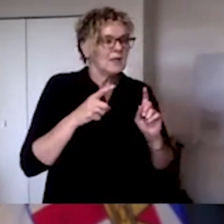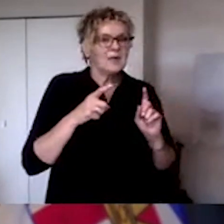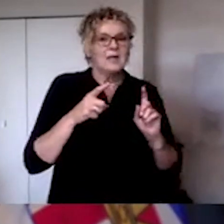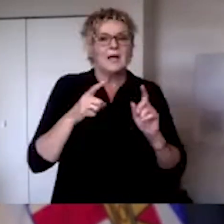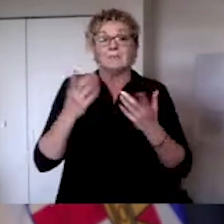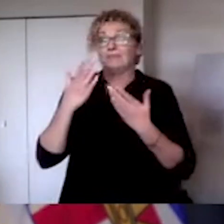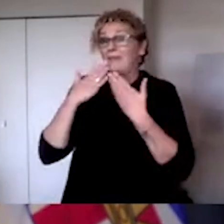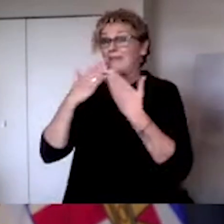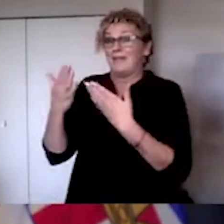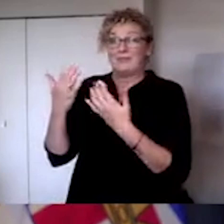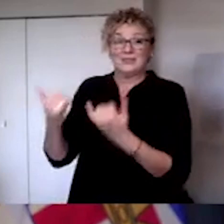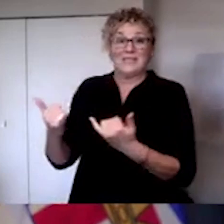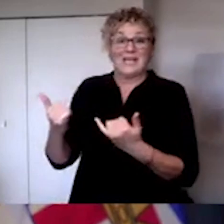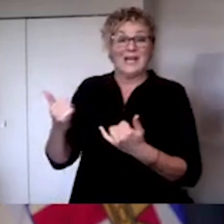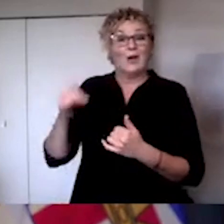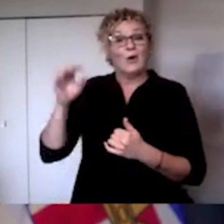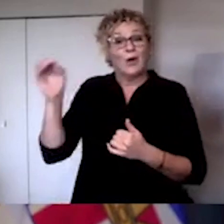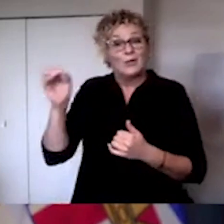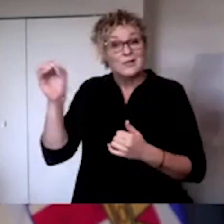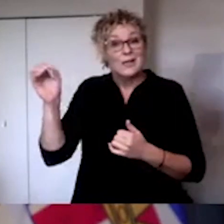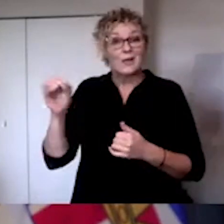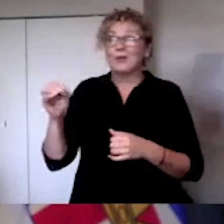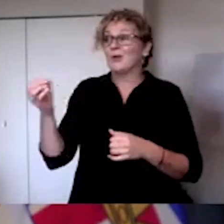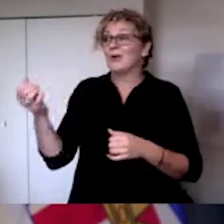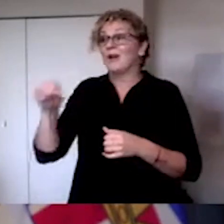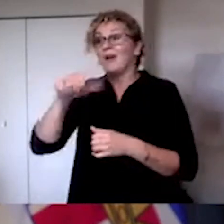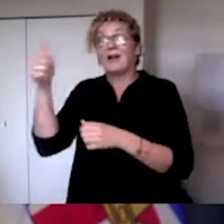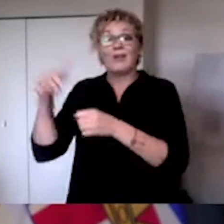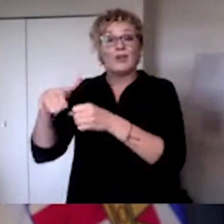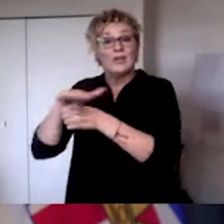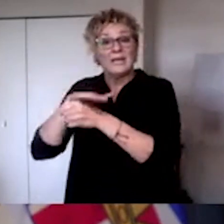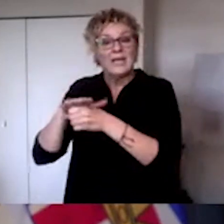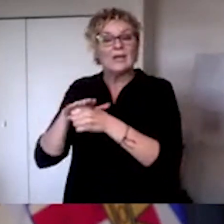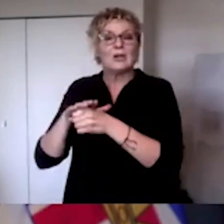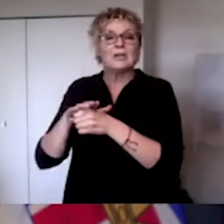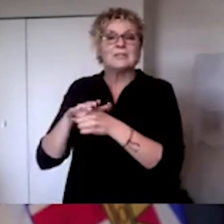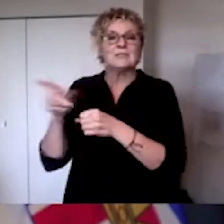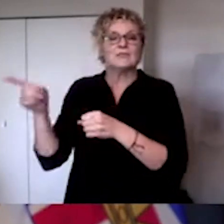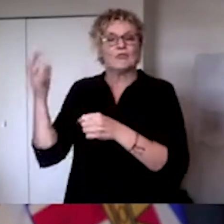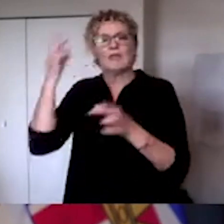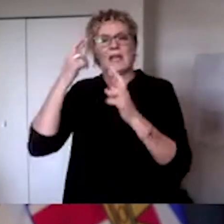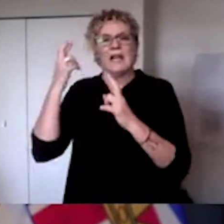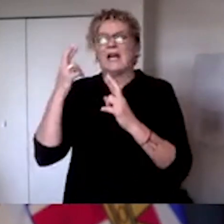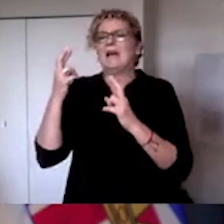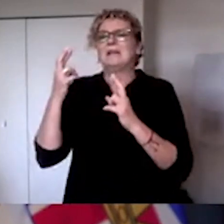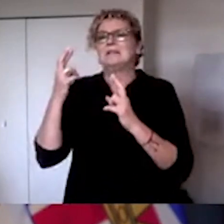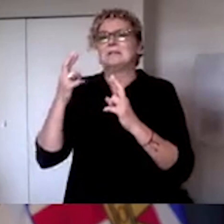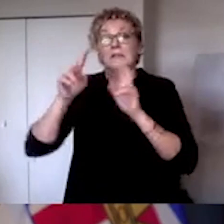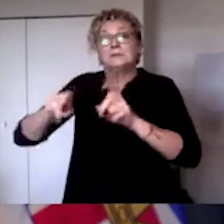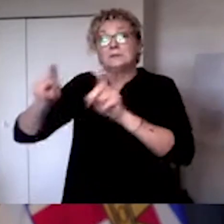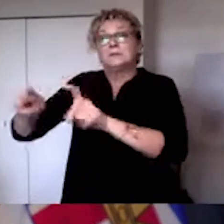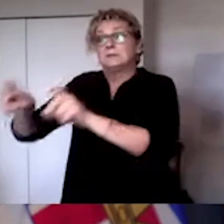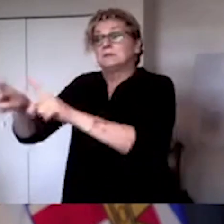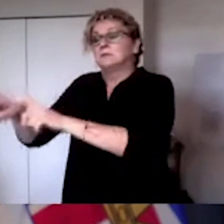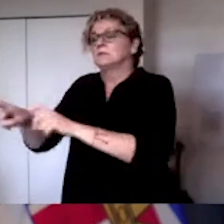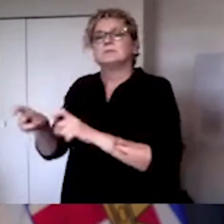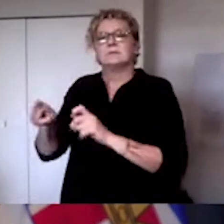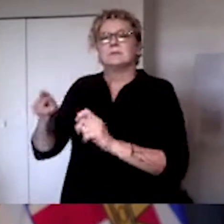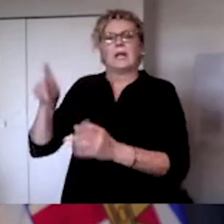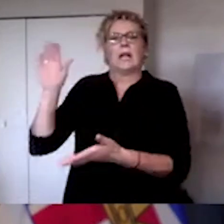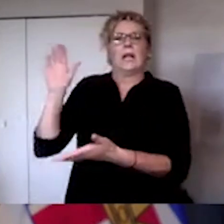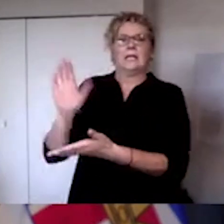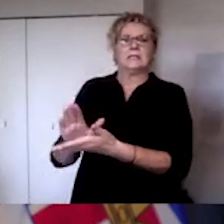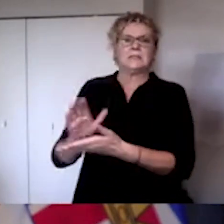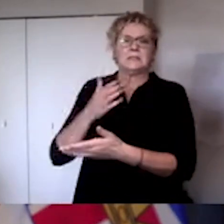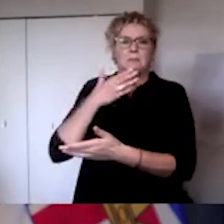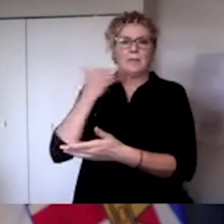phone lines and with some of the clinics, and we've also had challenges with accessing reagents. So